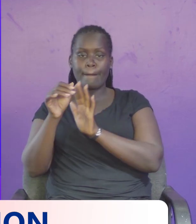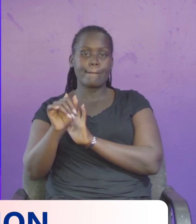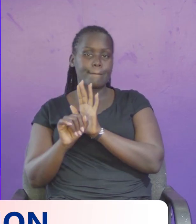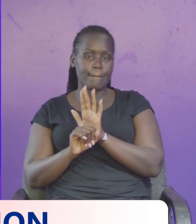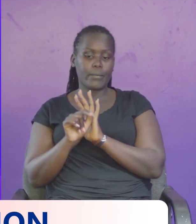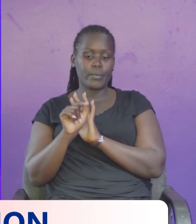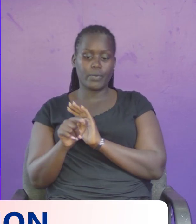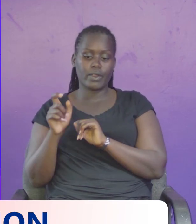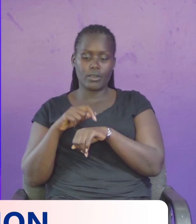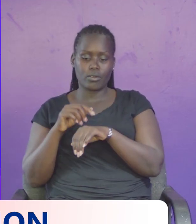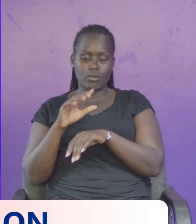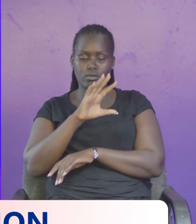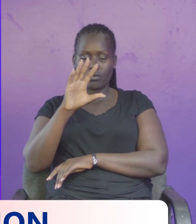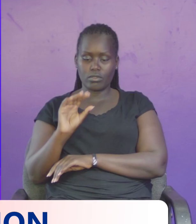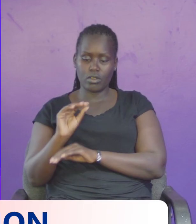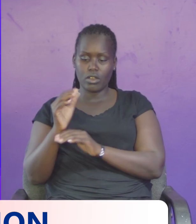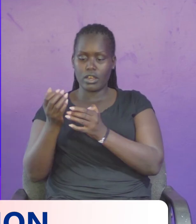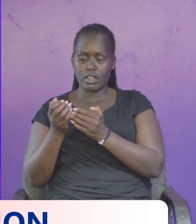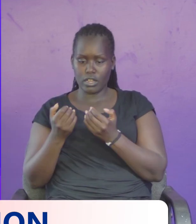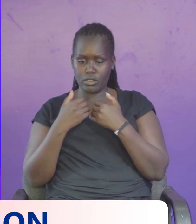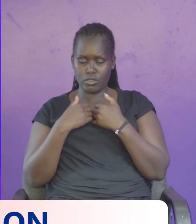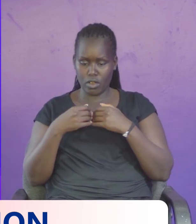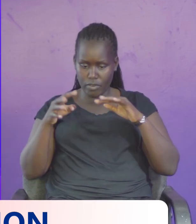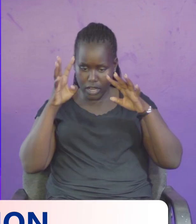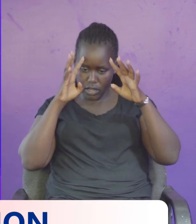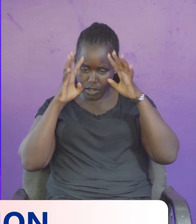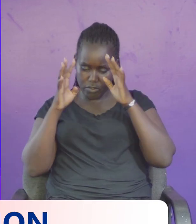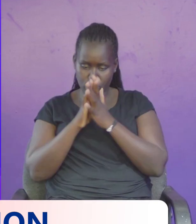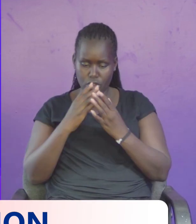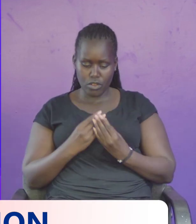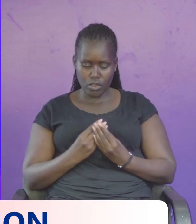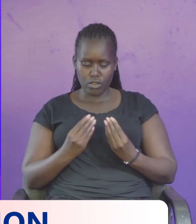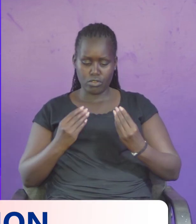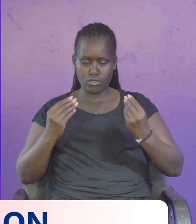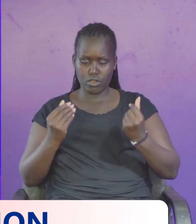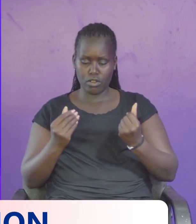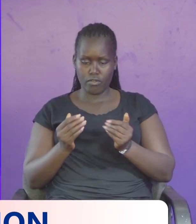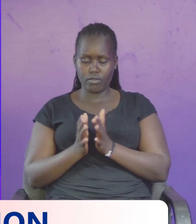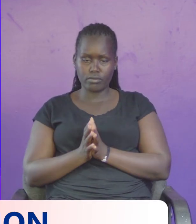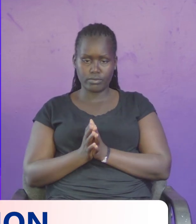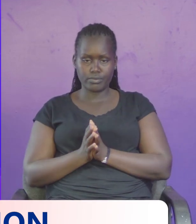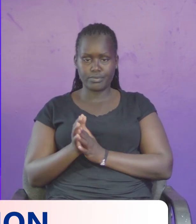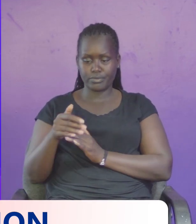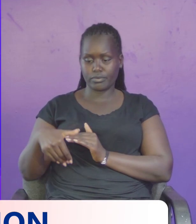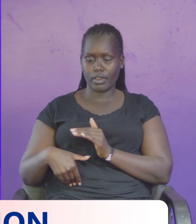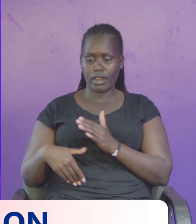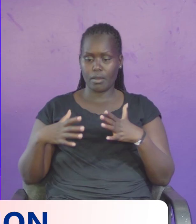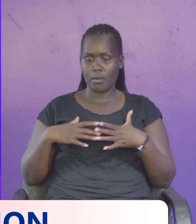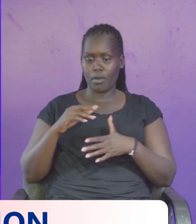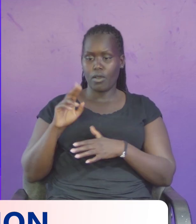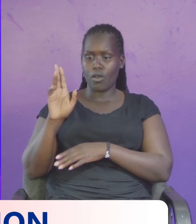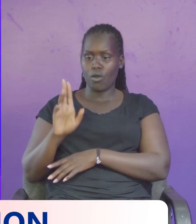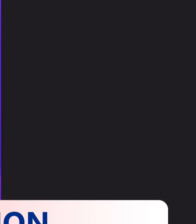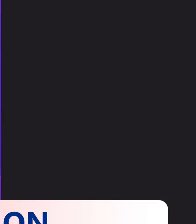of this time in Africa, they need to come up with an innovation to deal with the young people, because Uhuru Kenyatta said